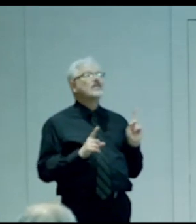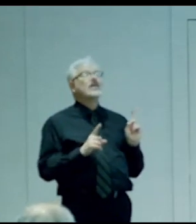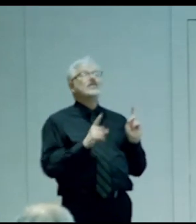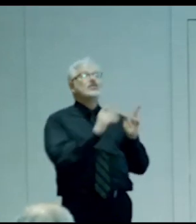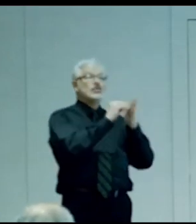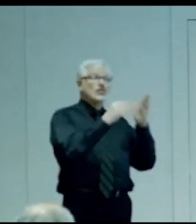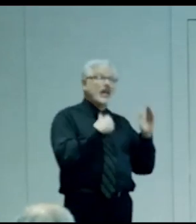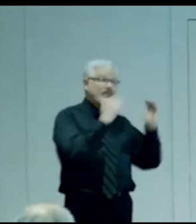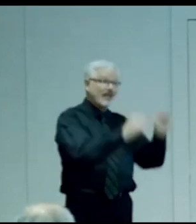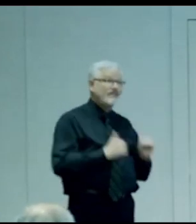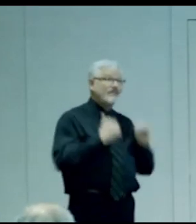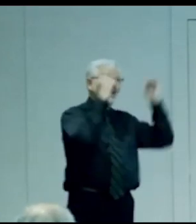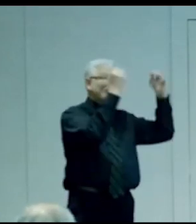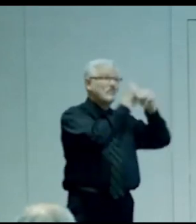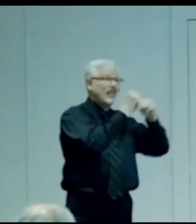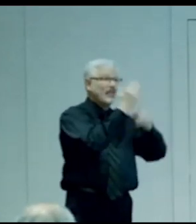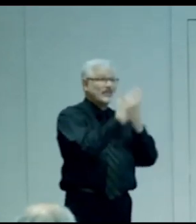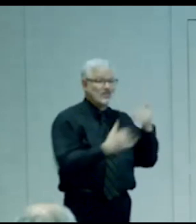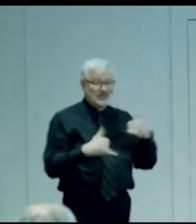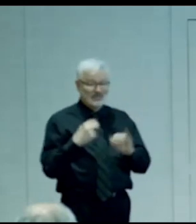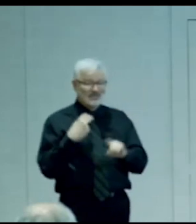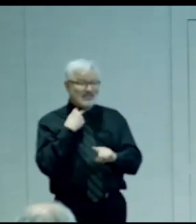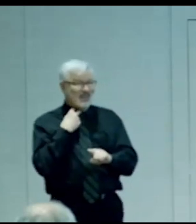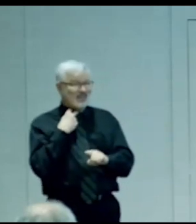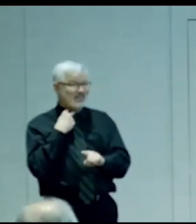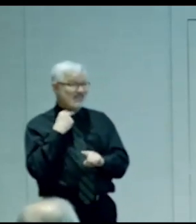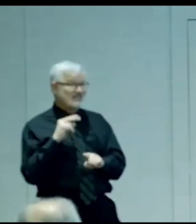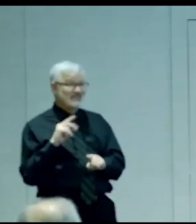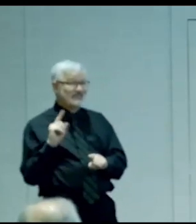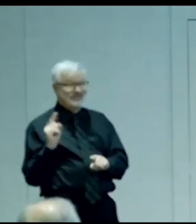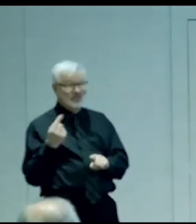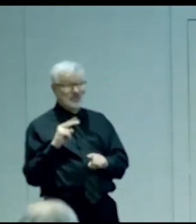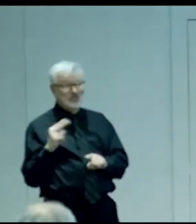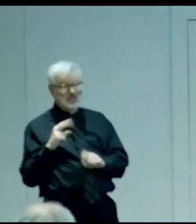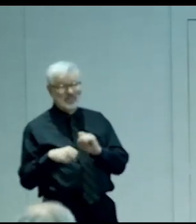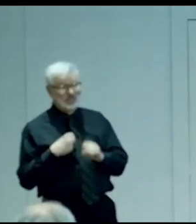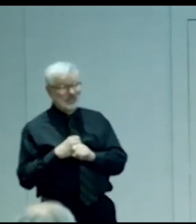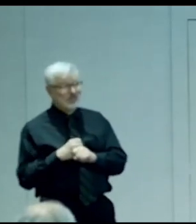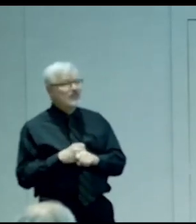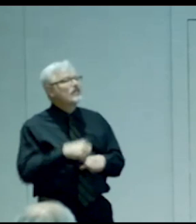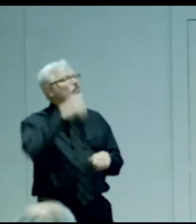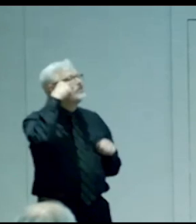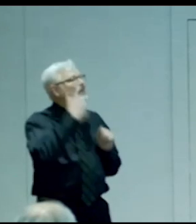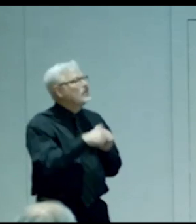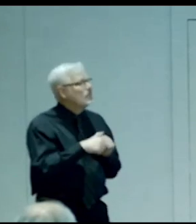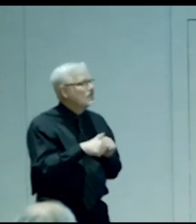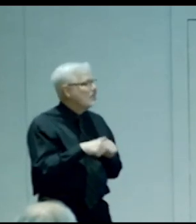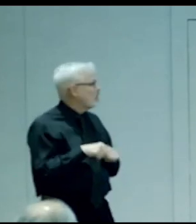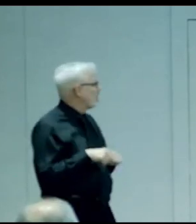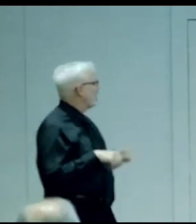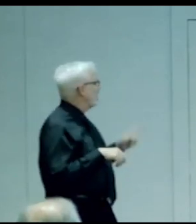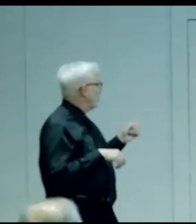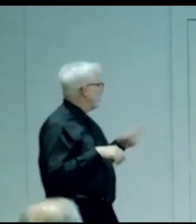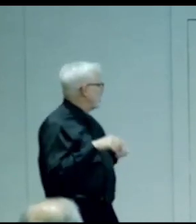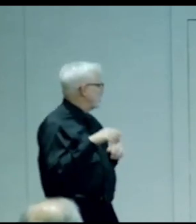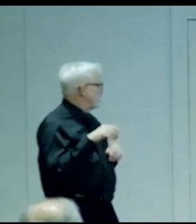math and others are still stuck around the first of the 2 years. Now keep in mind that the piece of data is